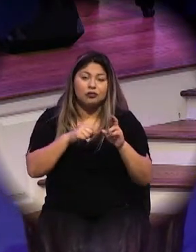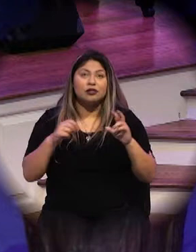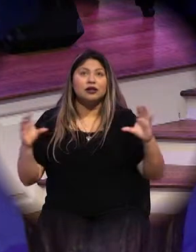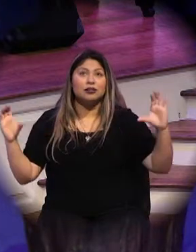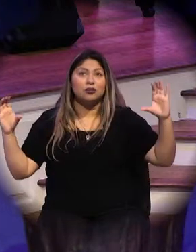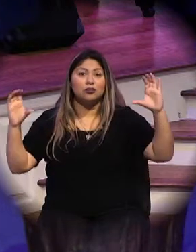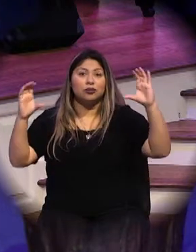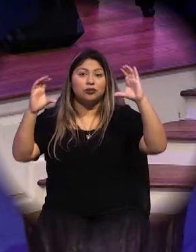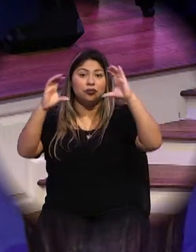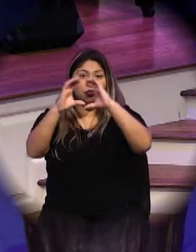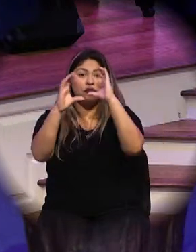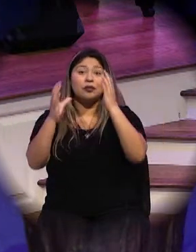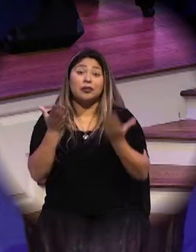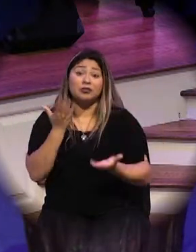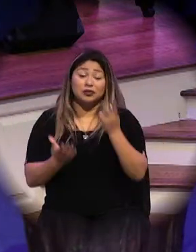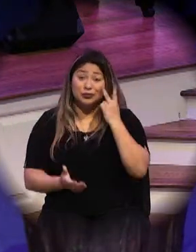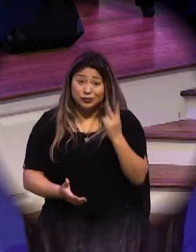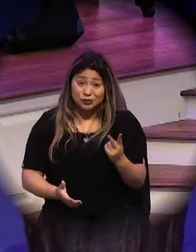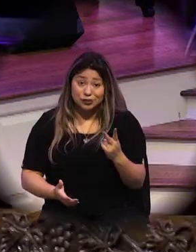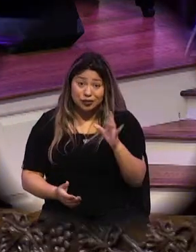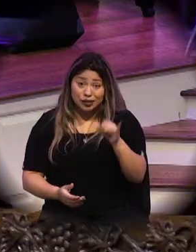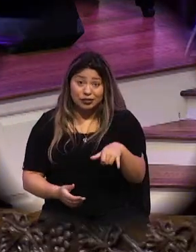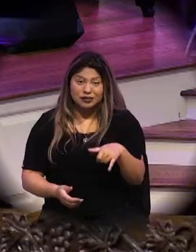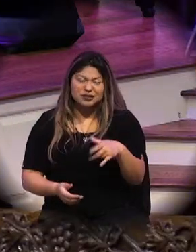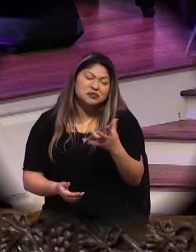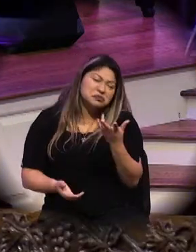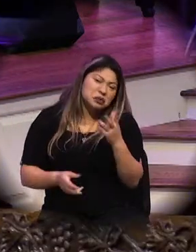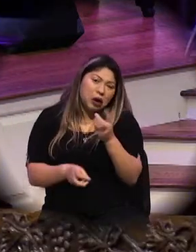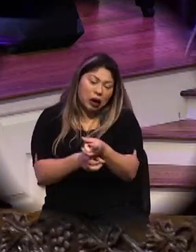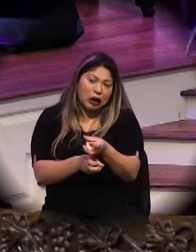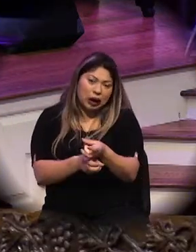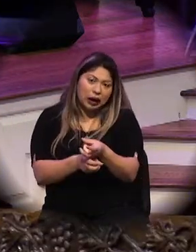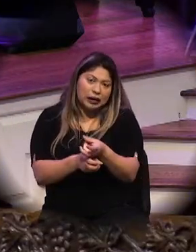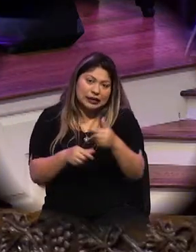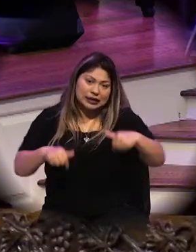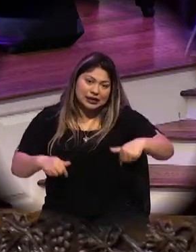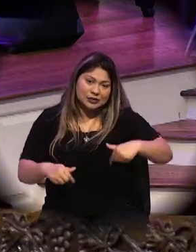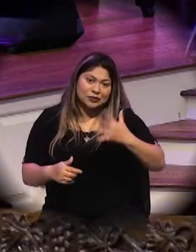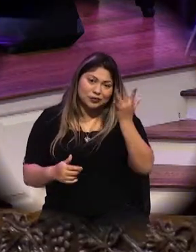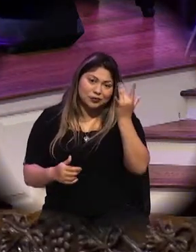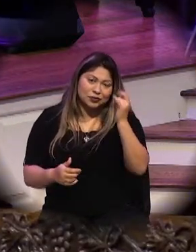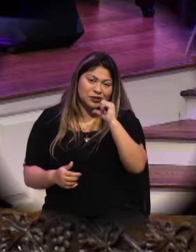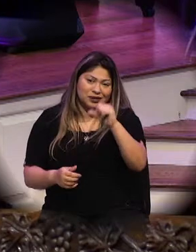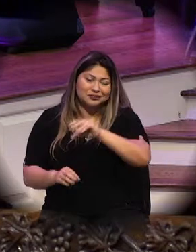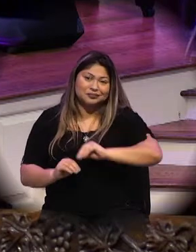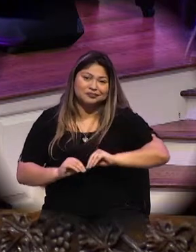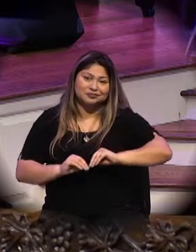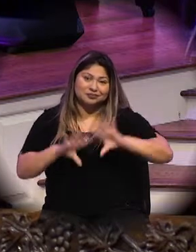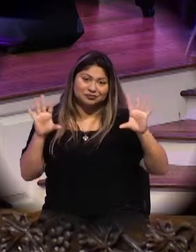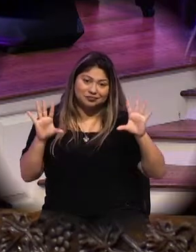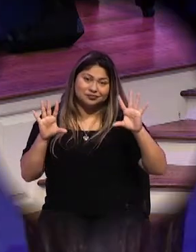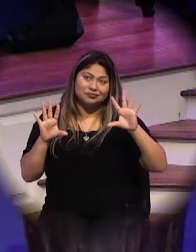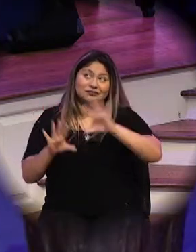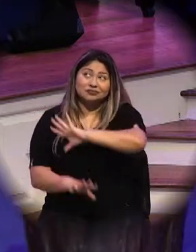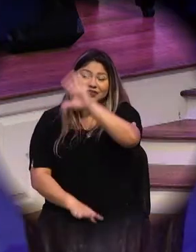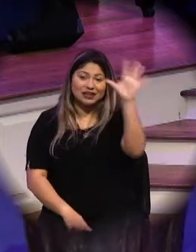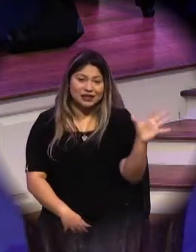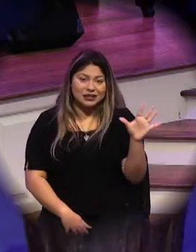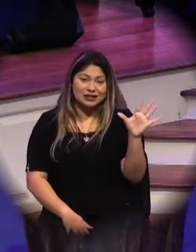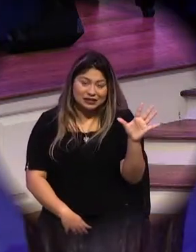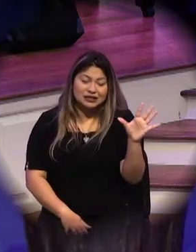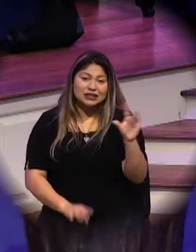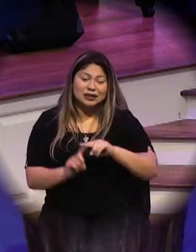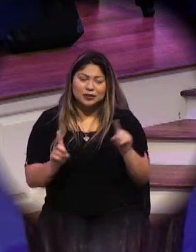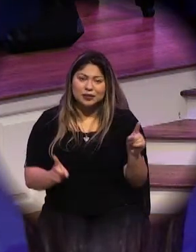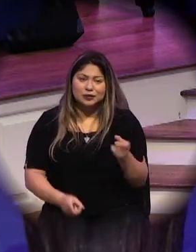may, if you're up north, ponder the infinite designs of a snowflake, or if you've ever read anything about just the complexities of